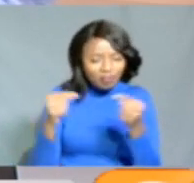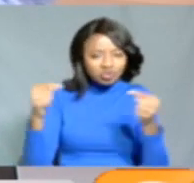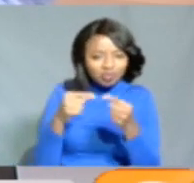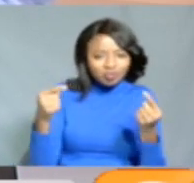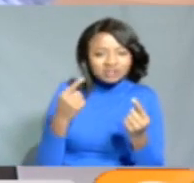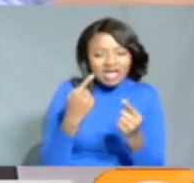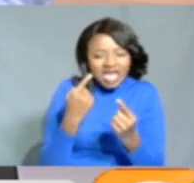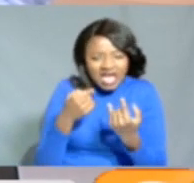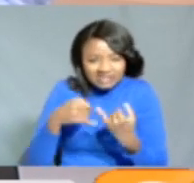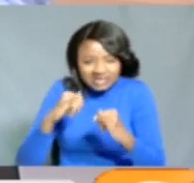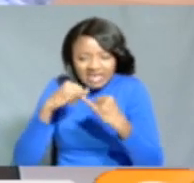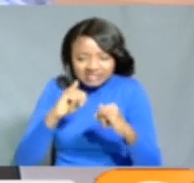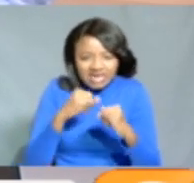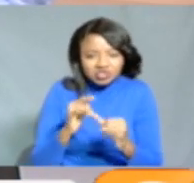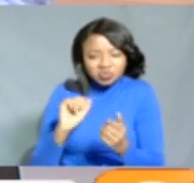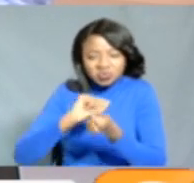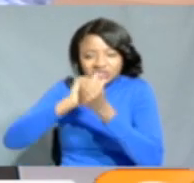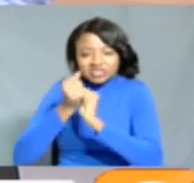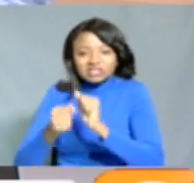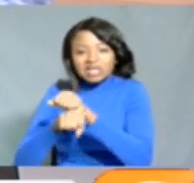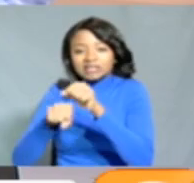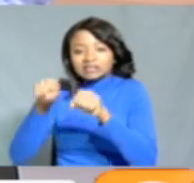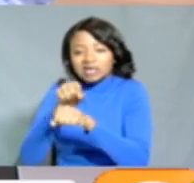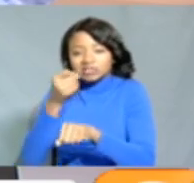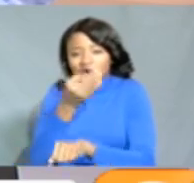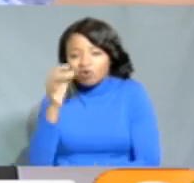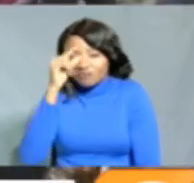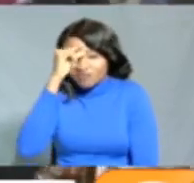to change the structure of government.